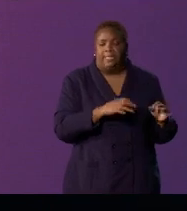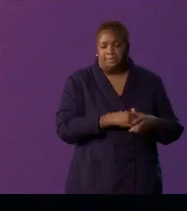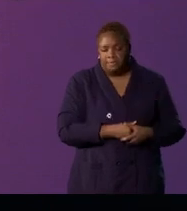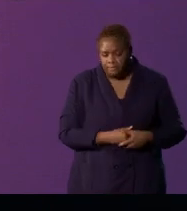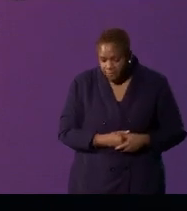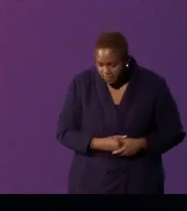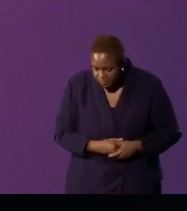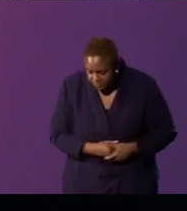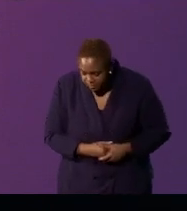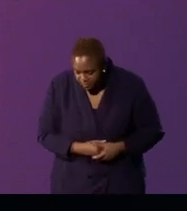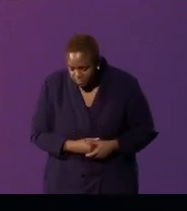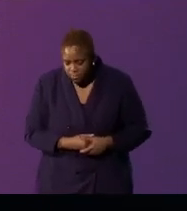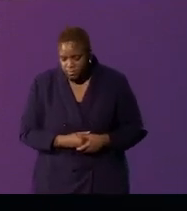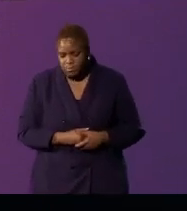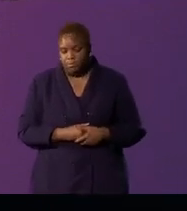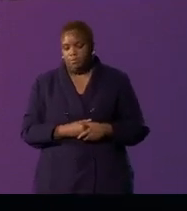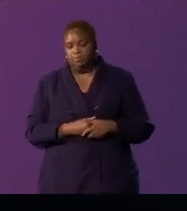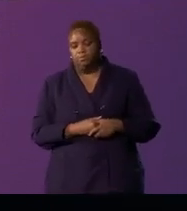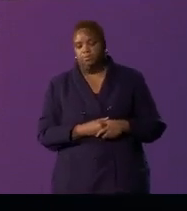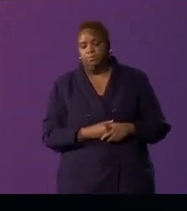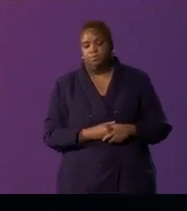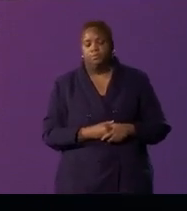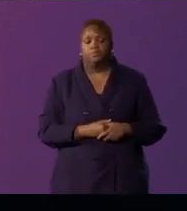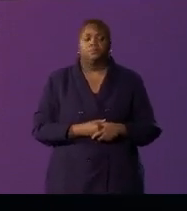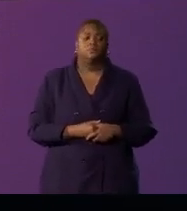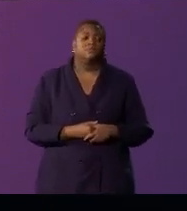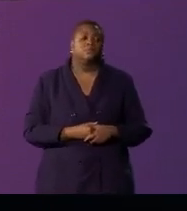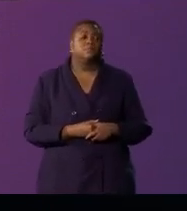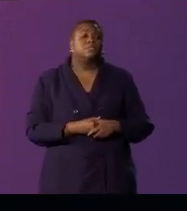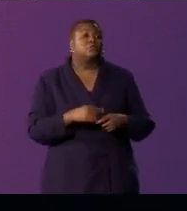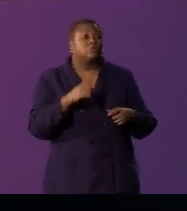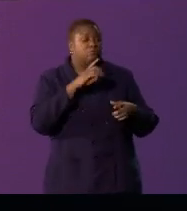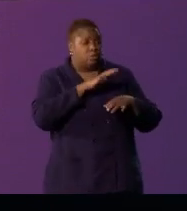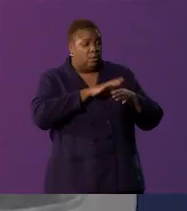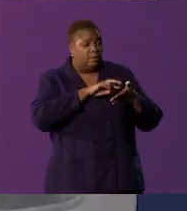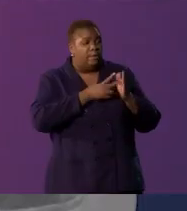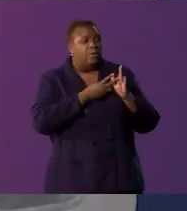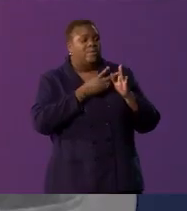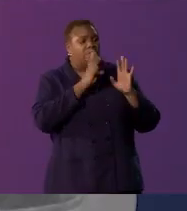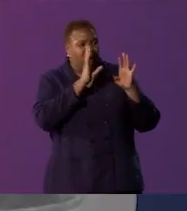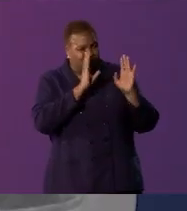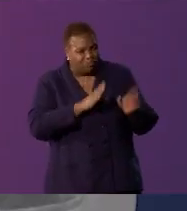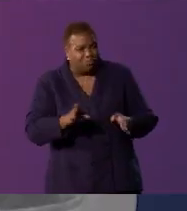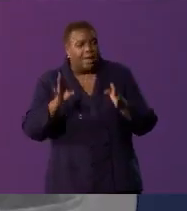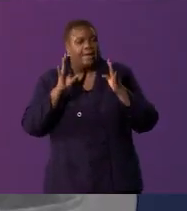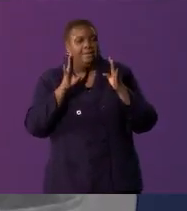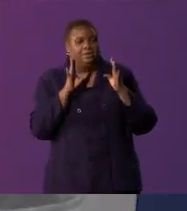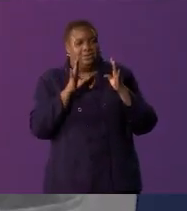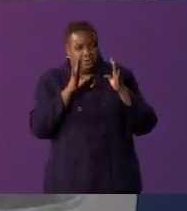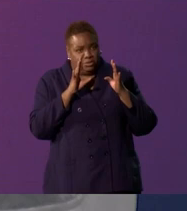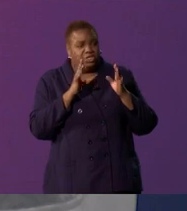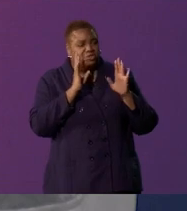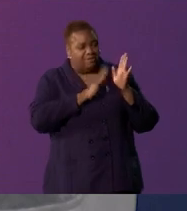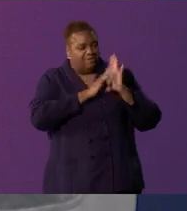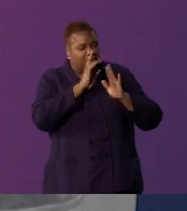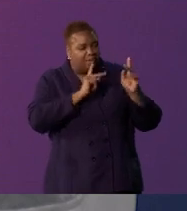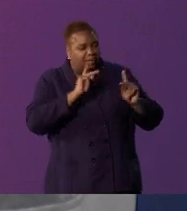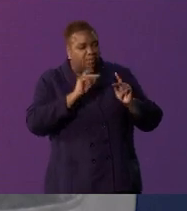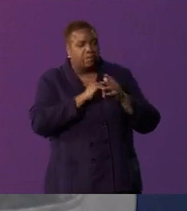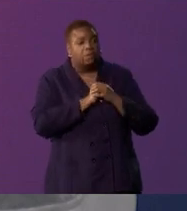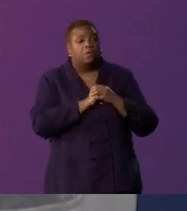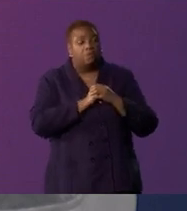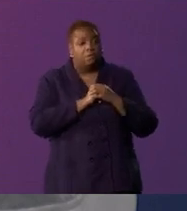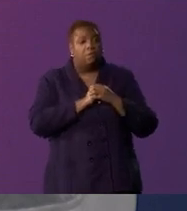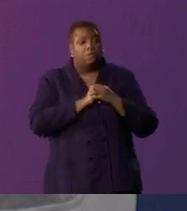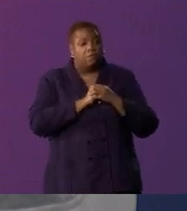it was a deliberate, systematic strategy of developing people. And if you